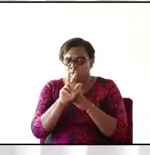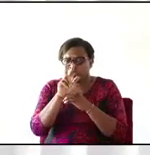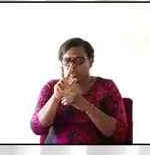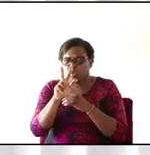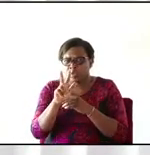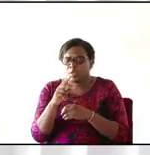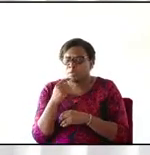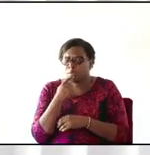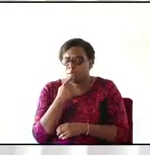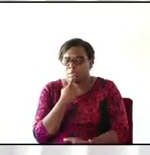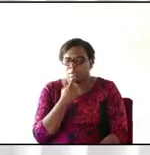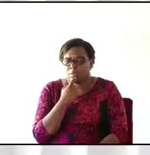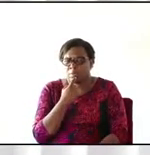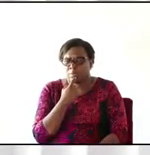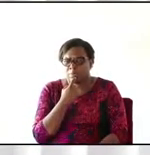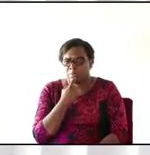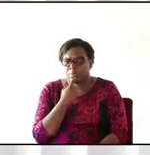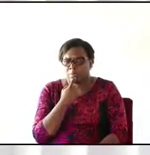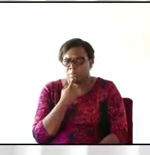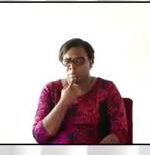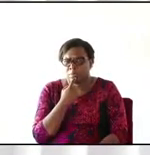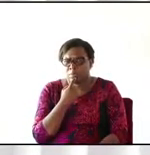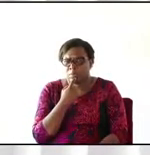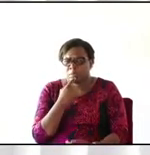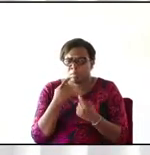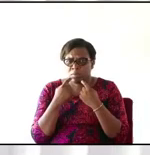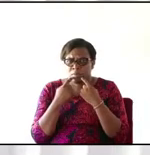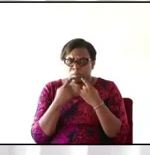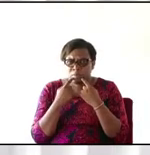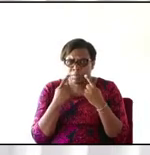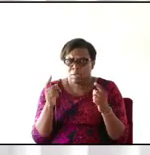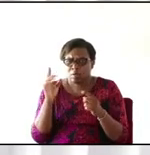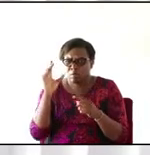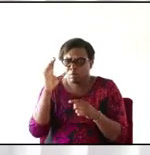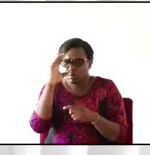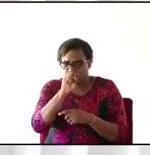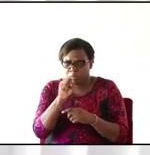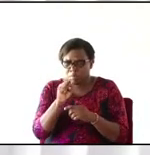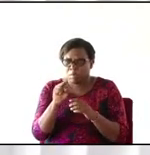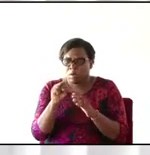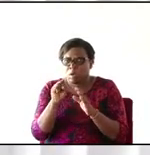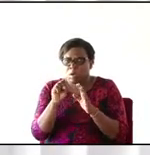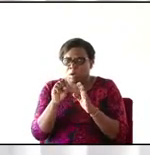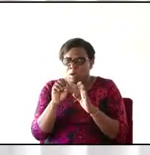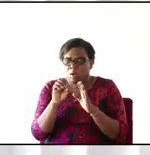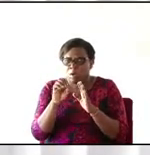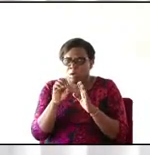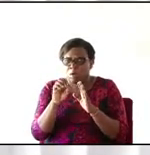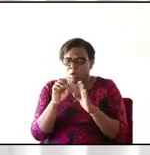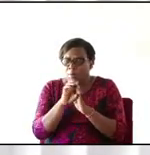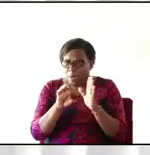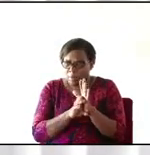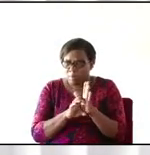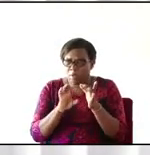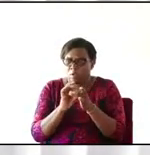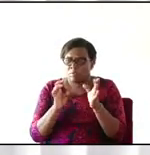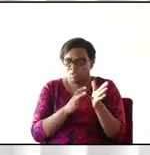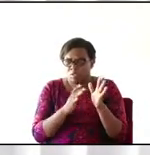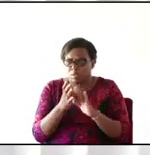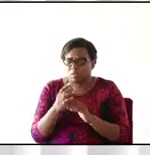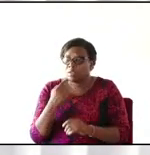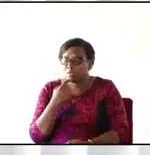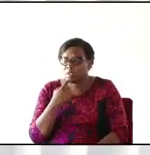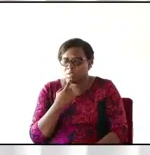10 gives the clear, concise commandment of Jesus. He said to them,